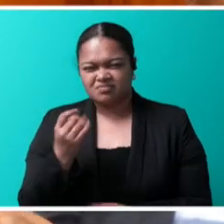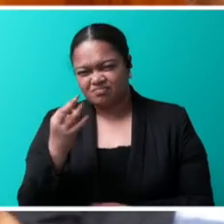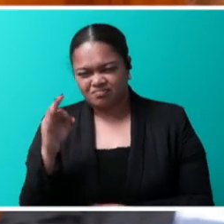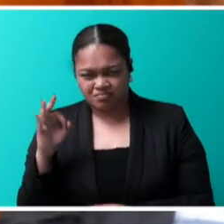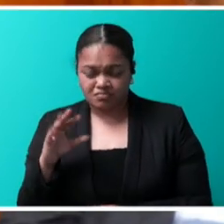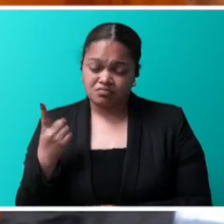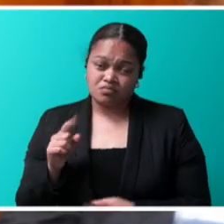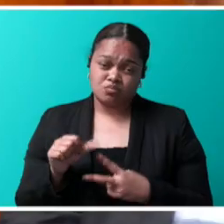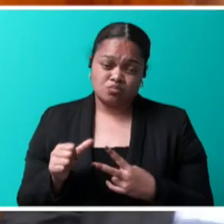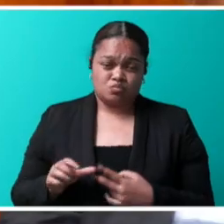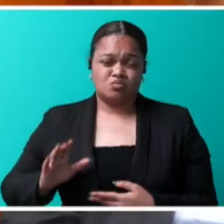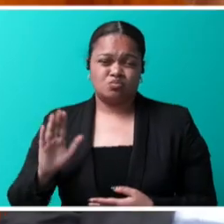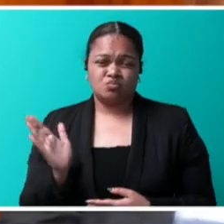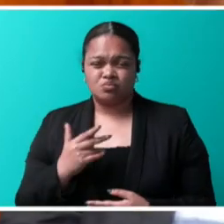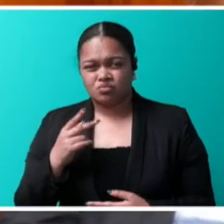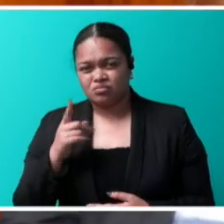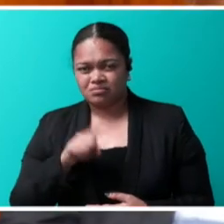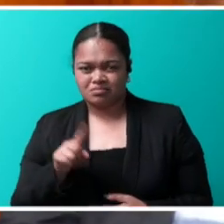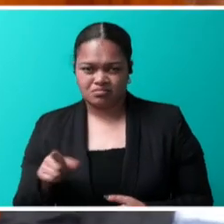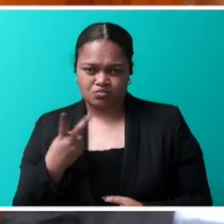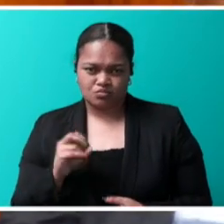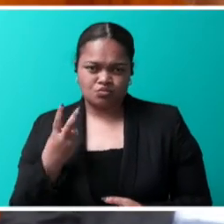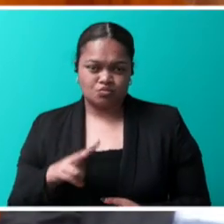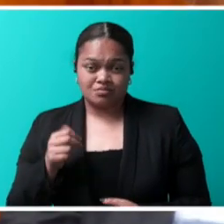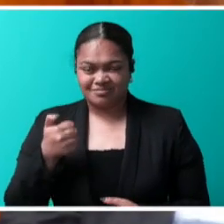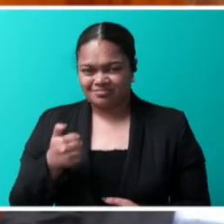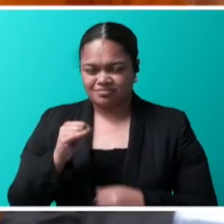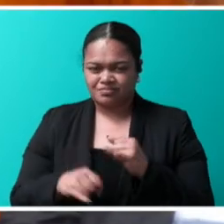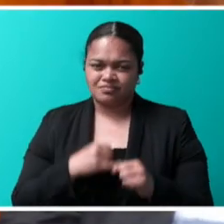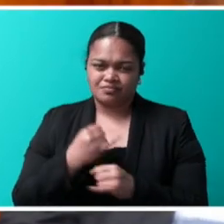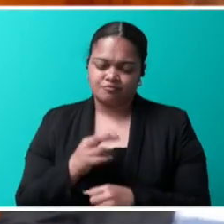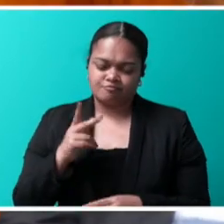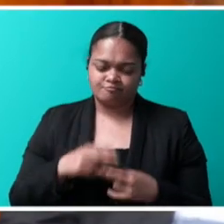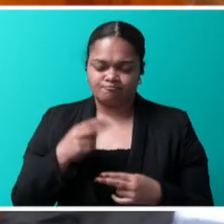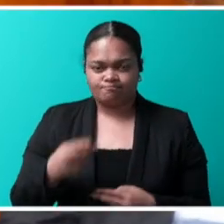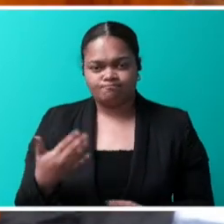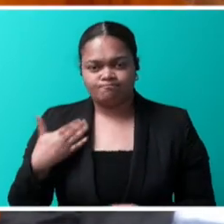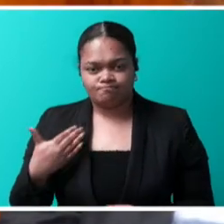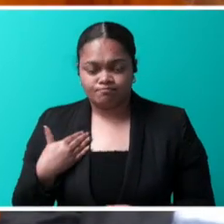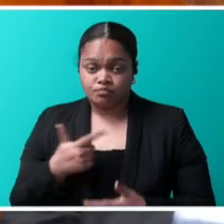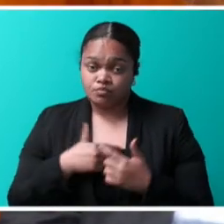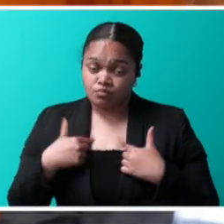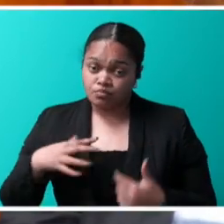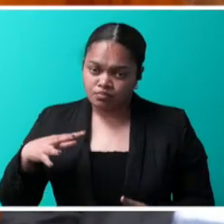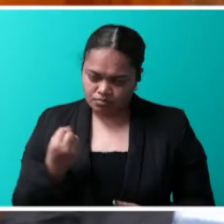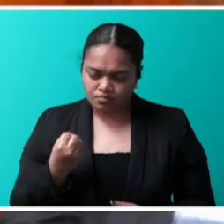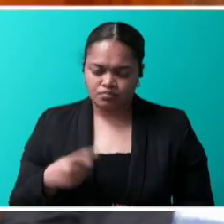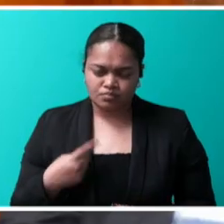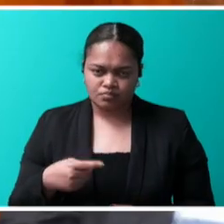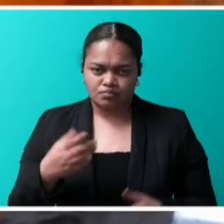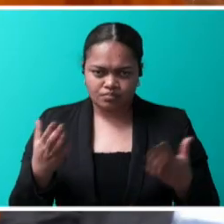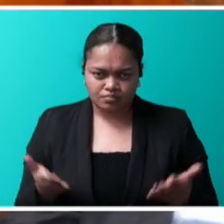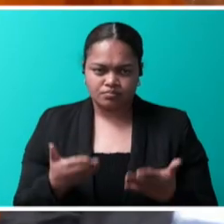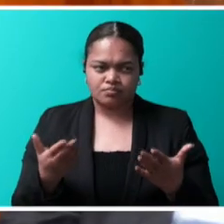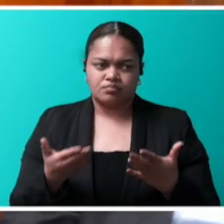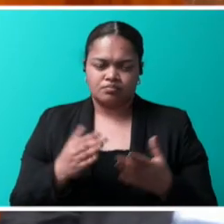all those who attended the 2026 International Day for Plant Health. We must continue to enhance